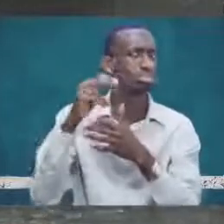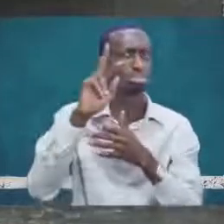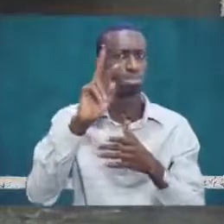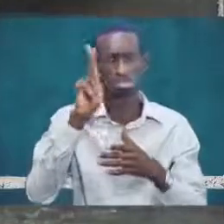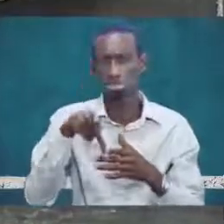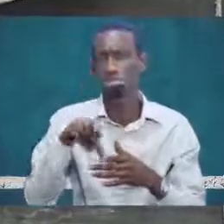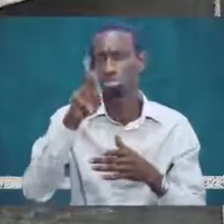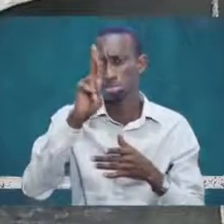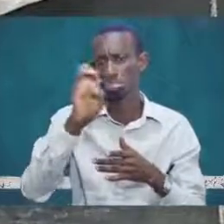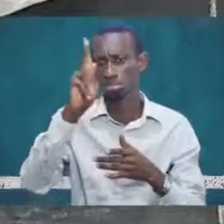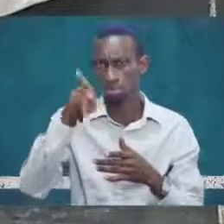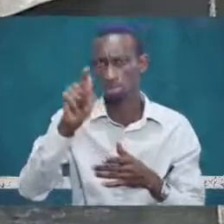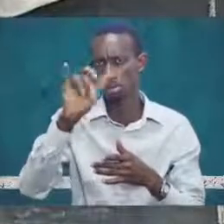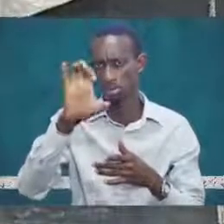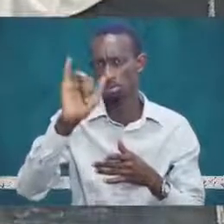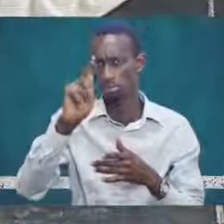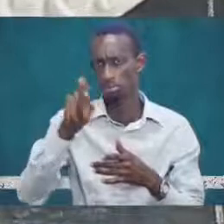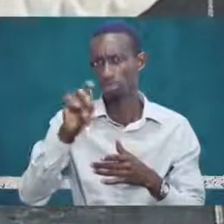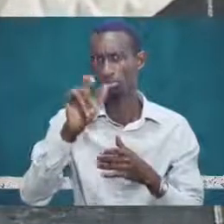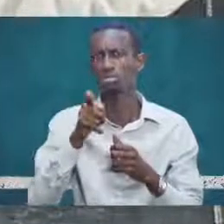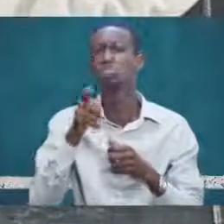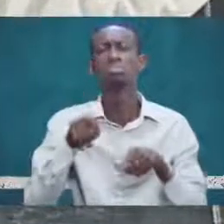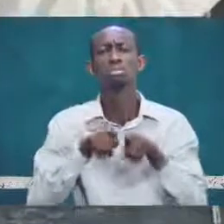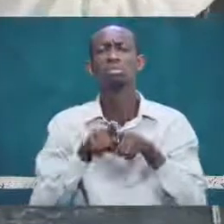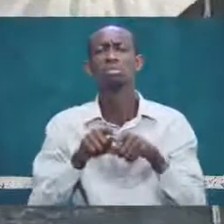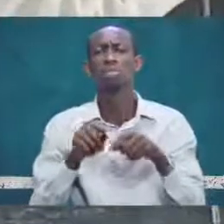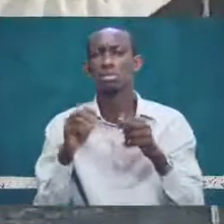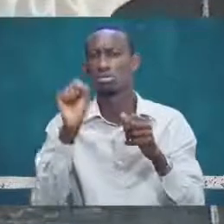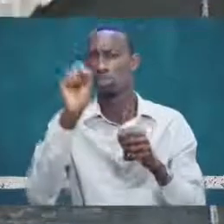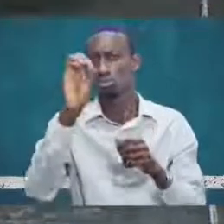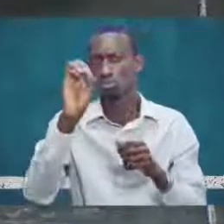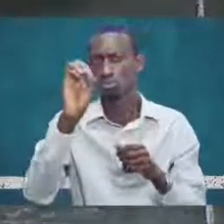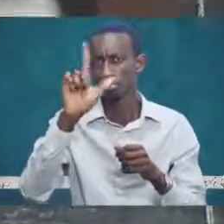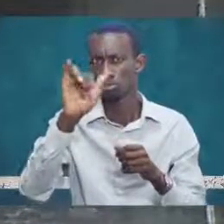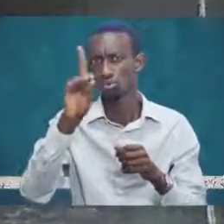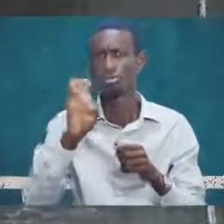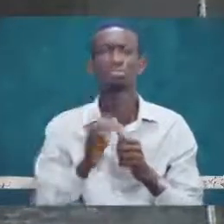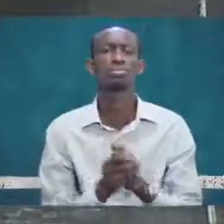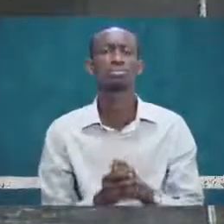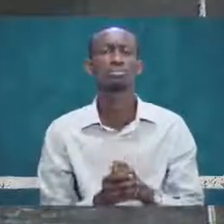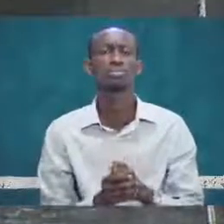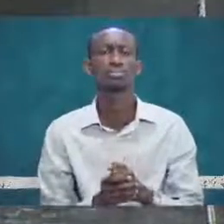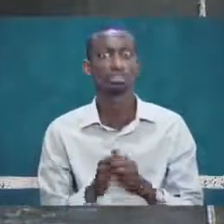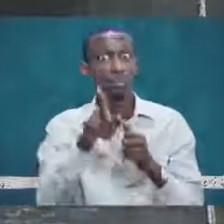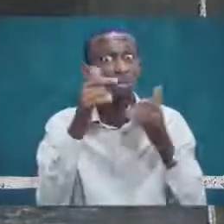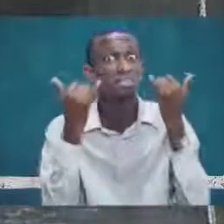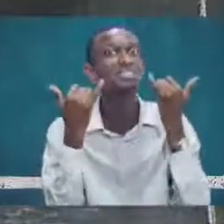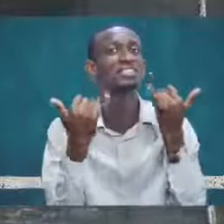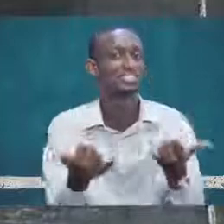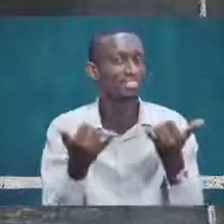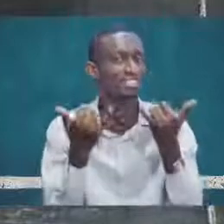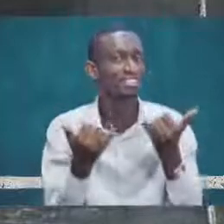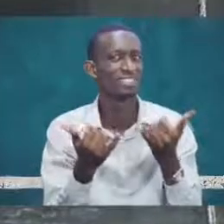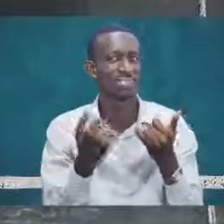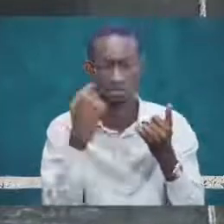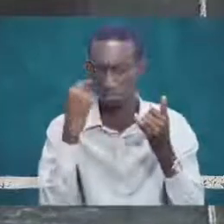precipitation, because this is formed as a solid, that is why it is called precipitation reaction. So today, we are just going